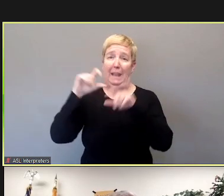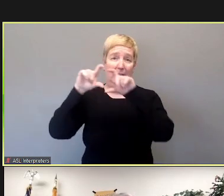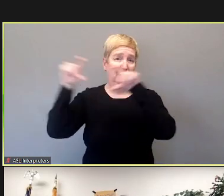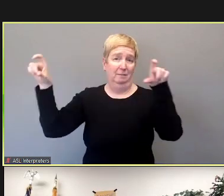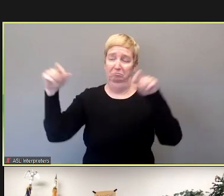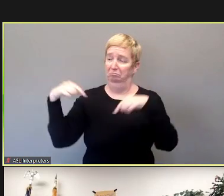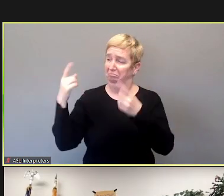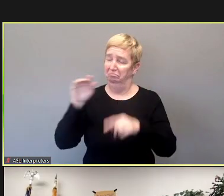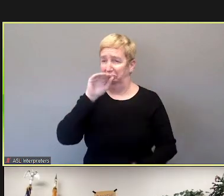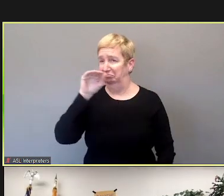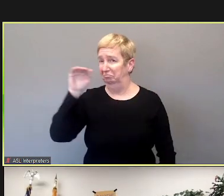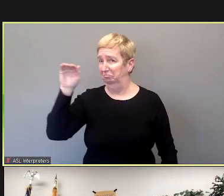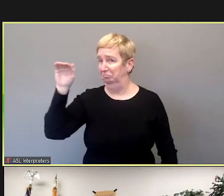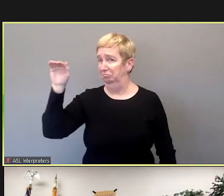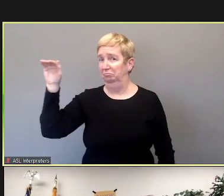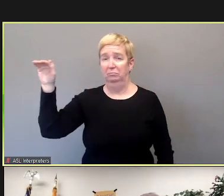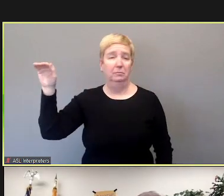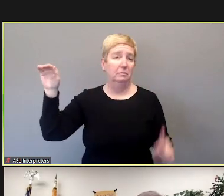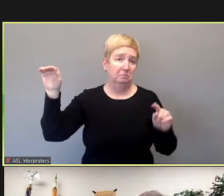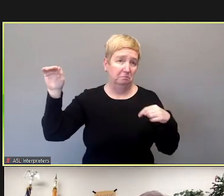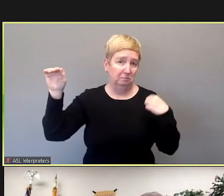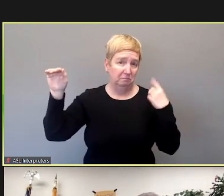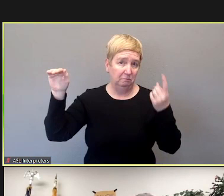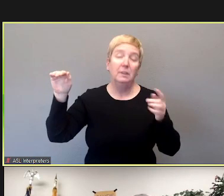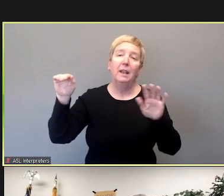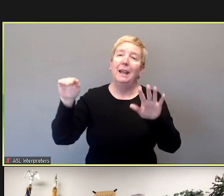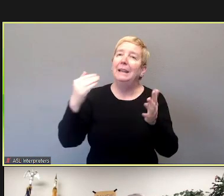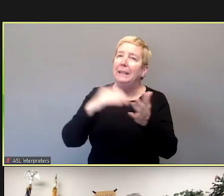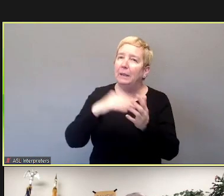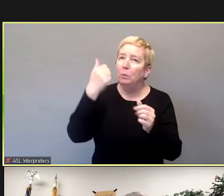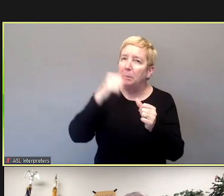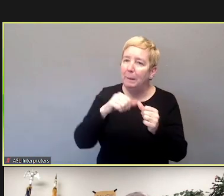has changed. We do normally see a lag in